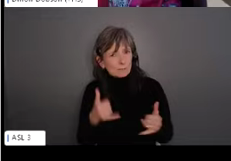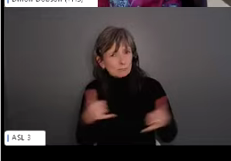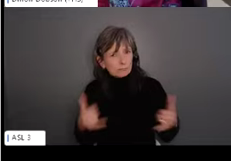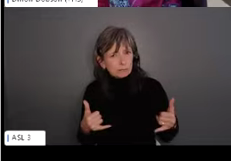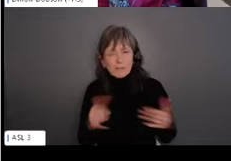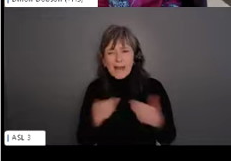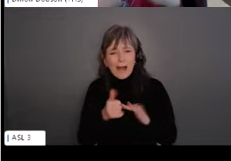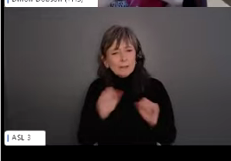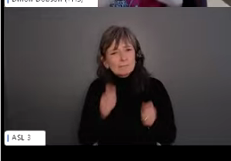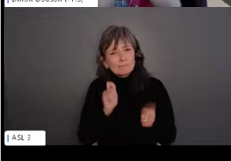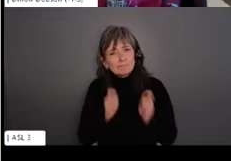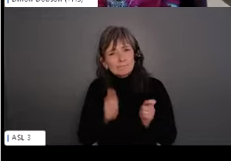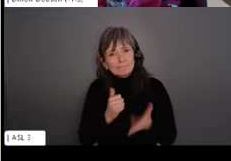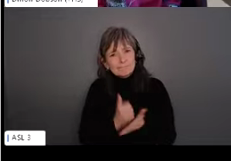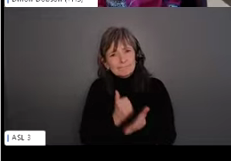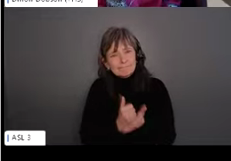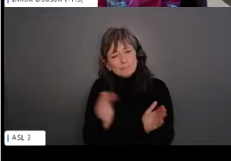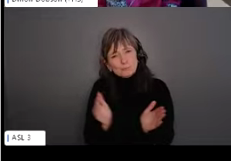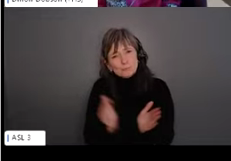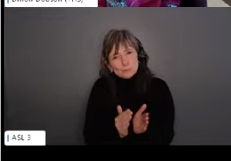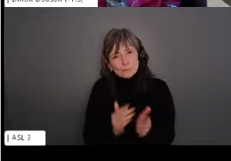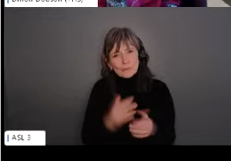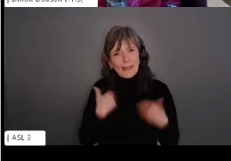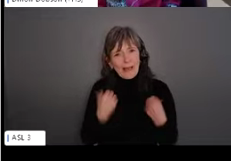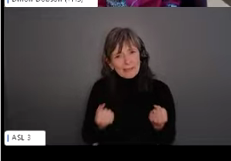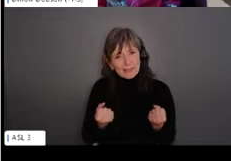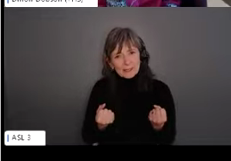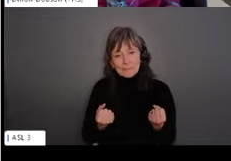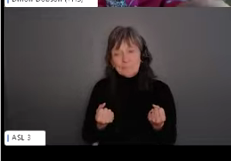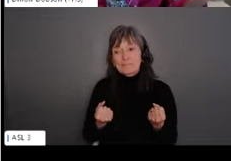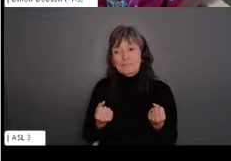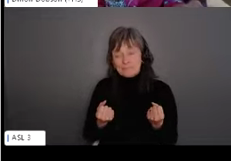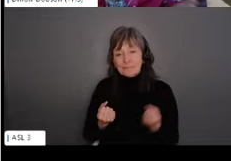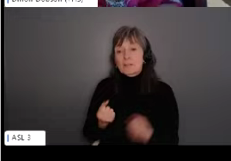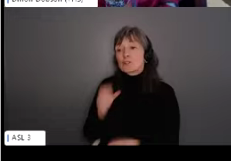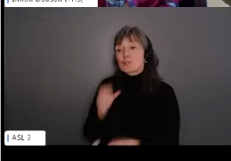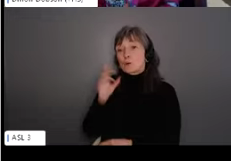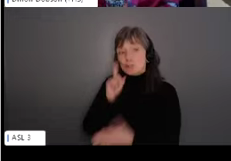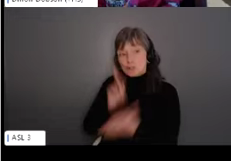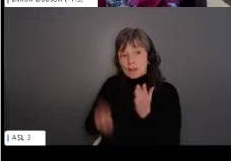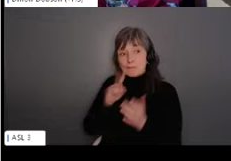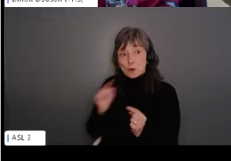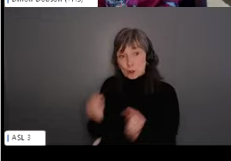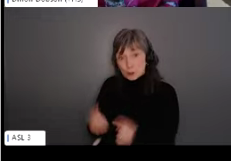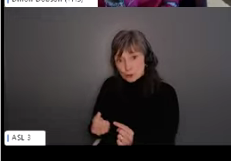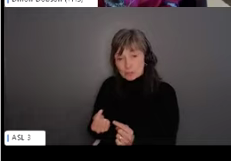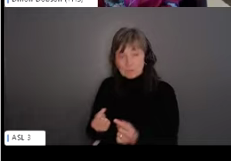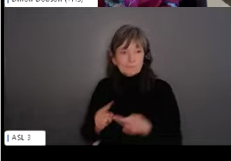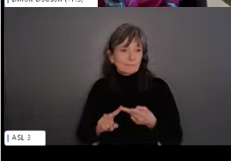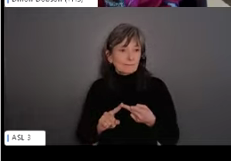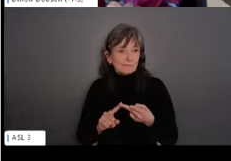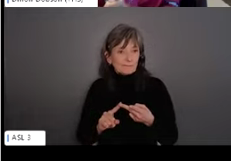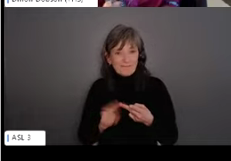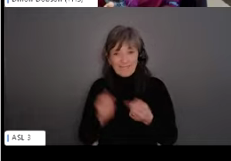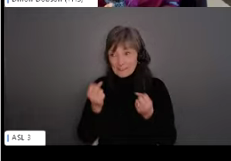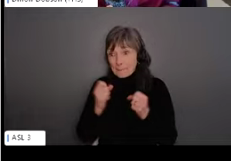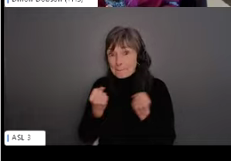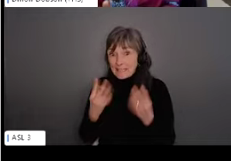for injuries, look for multiple animals. The third thing there, if somebody's mentioning that animals